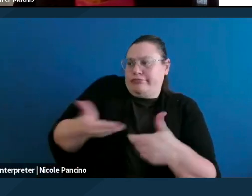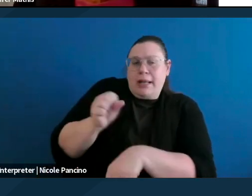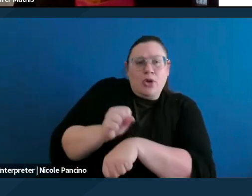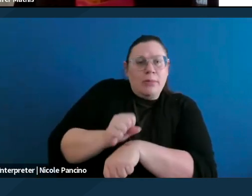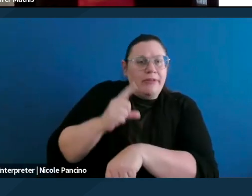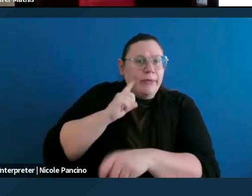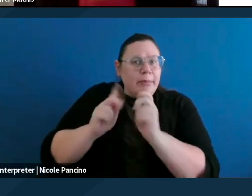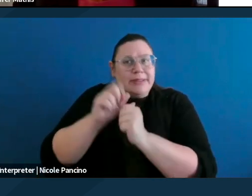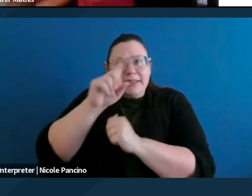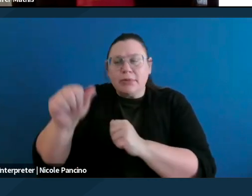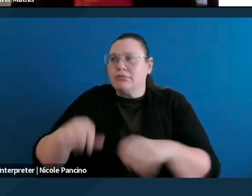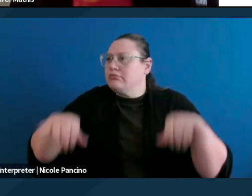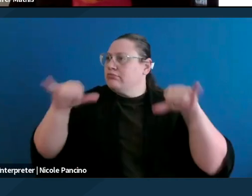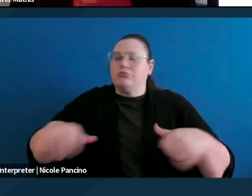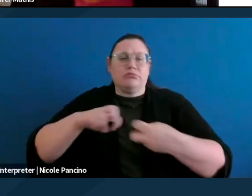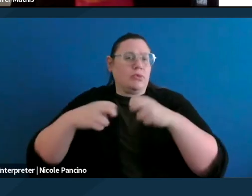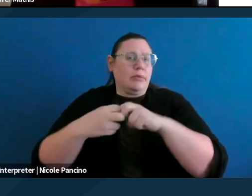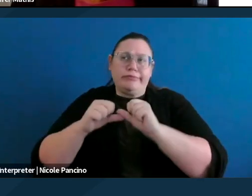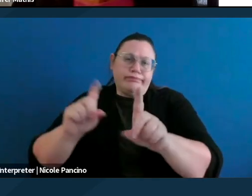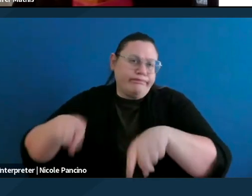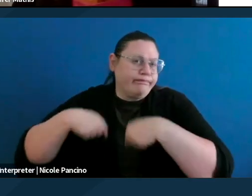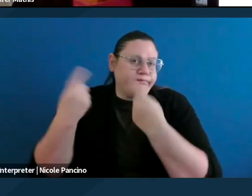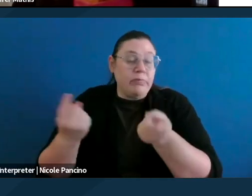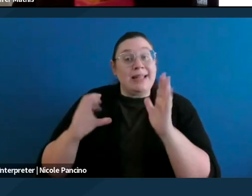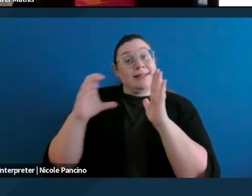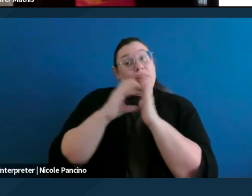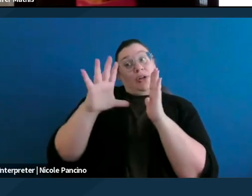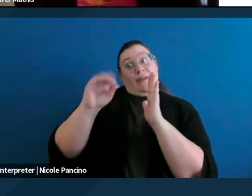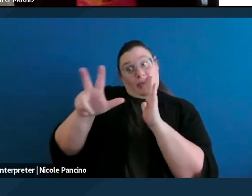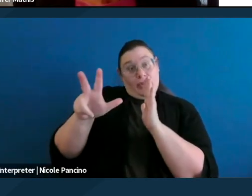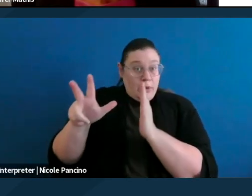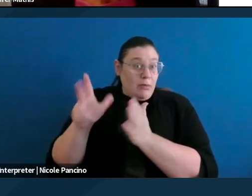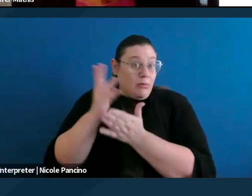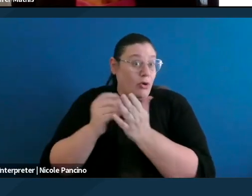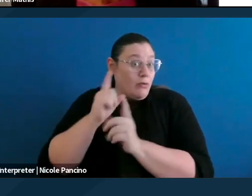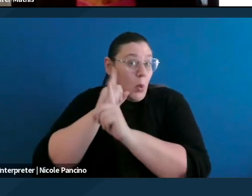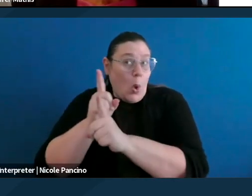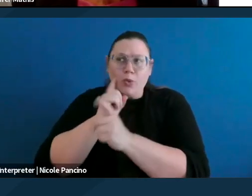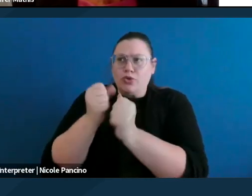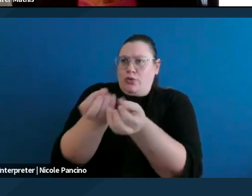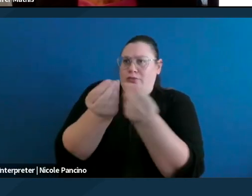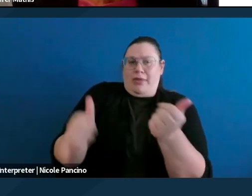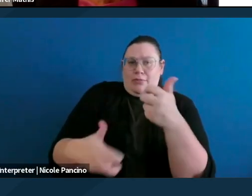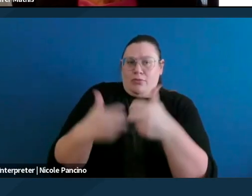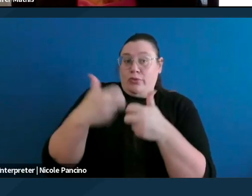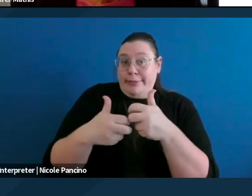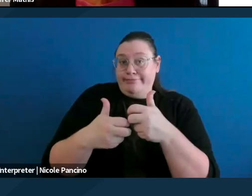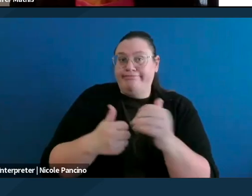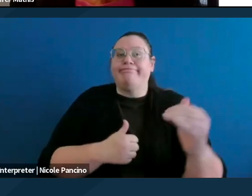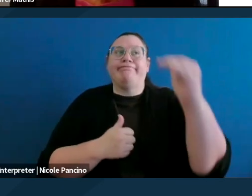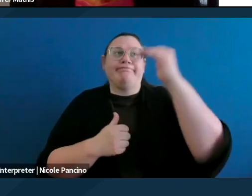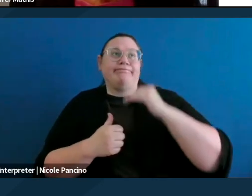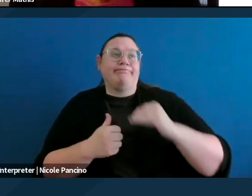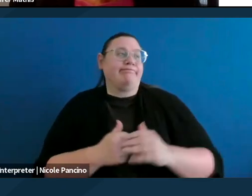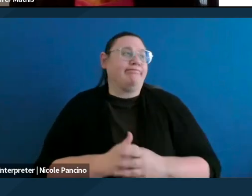and Section 503, in part, is designed to address that problem. We can move to the next slide.